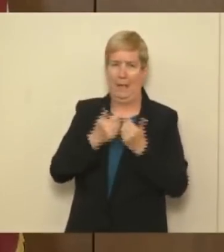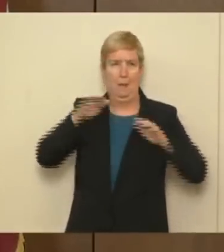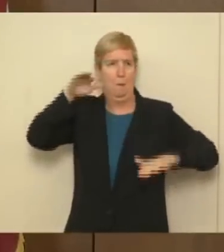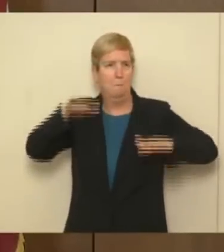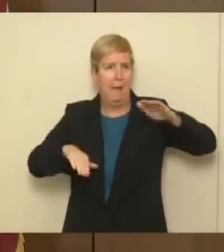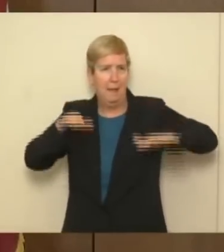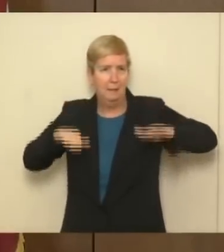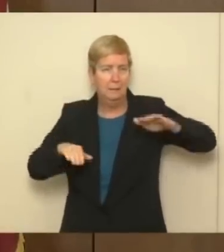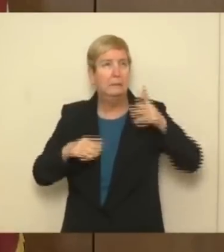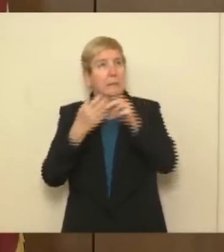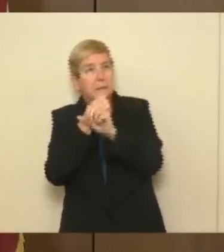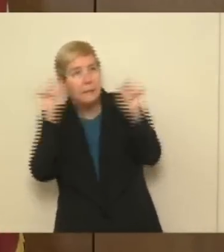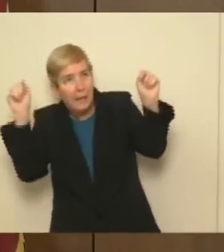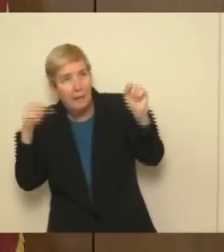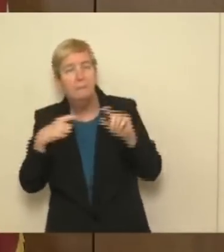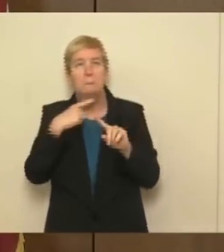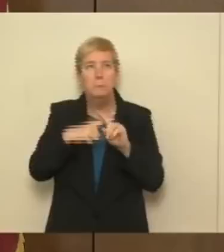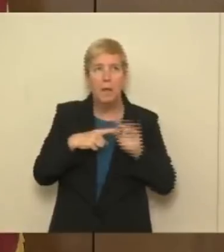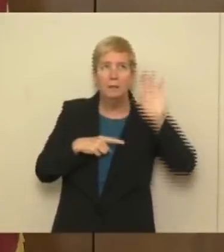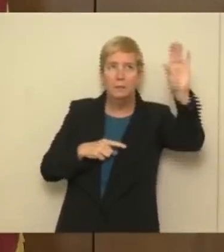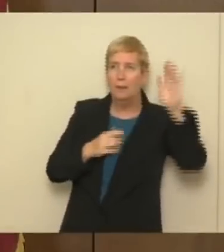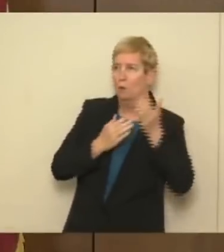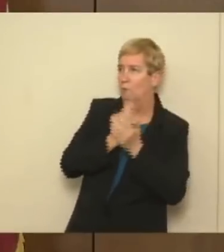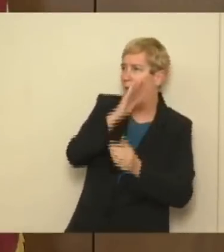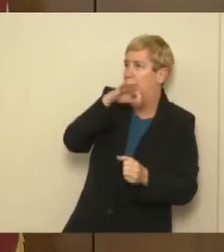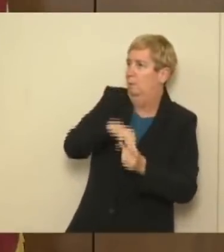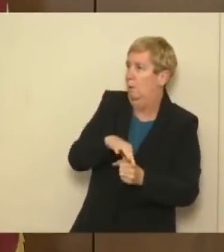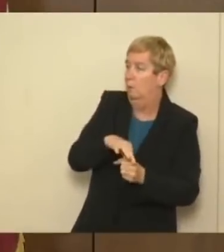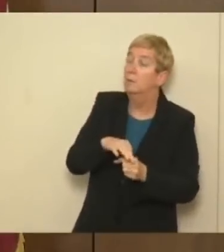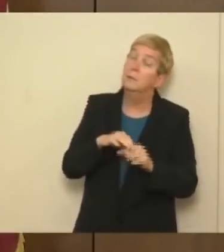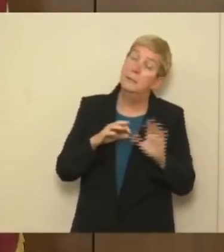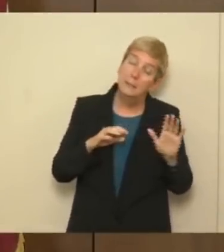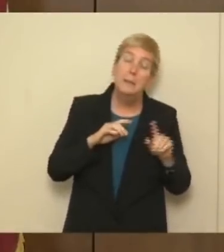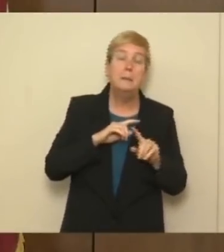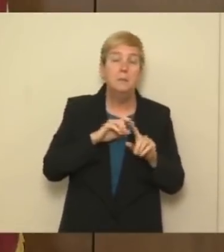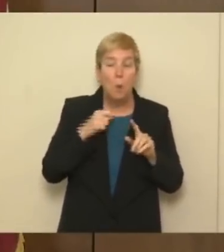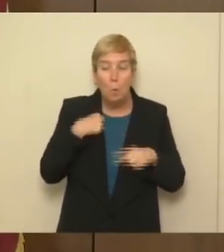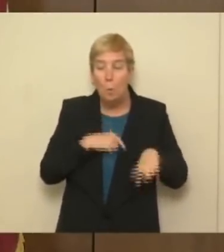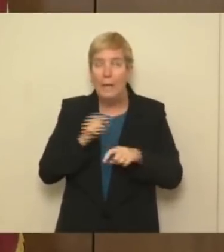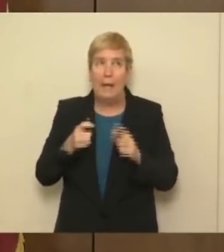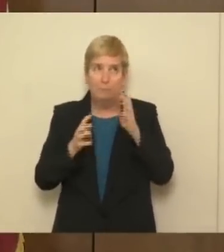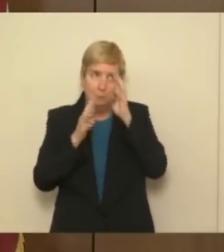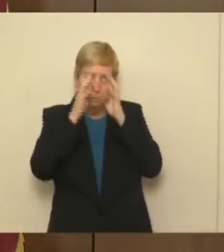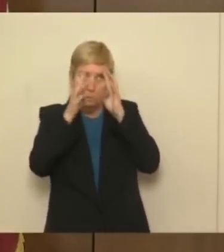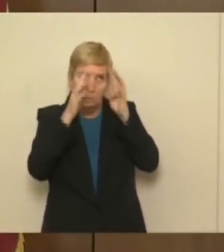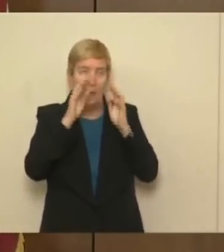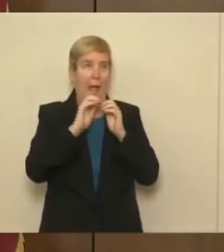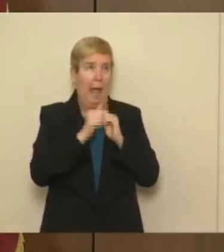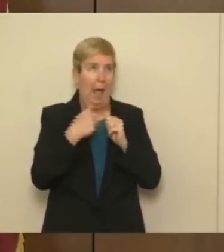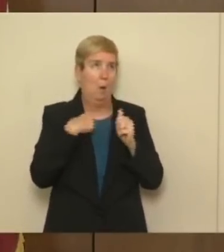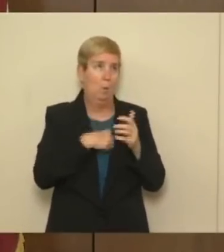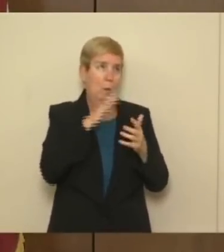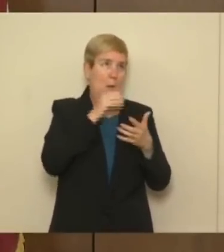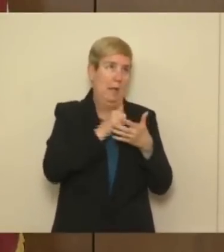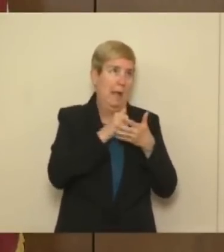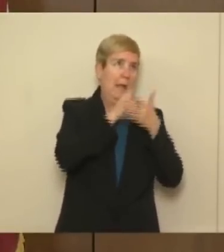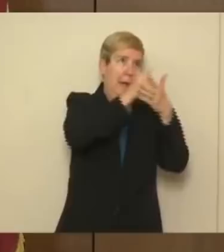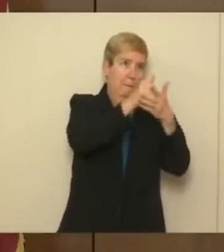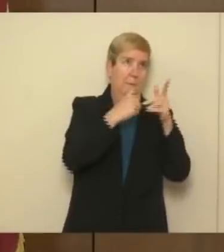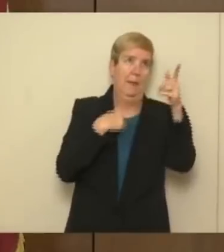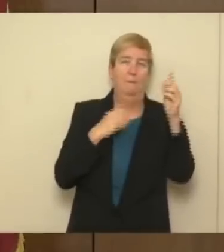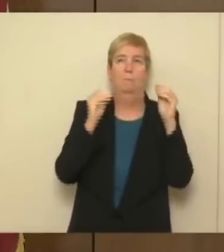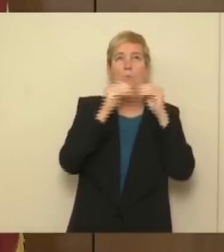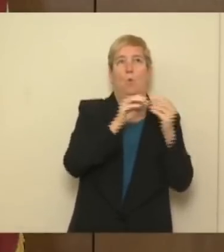just depends, but we are going to have to be ready for more options for our sovereign nations, not less. And I really appreciate